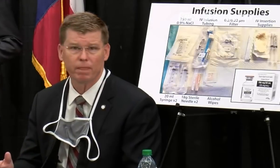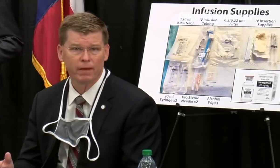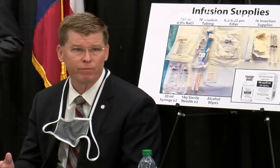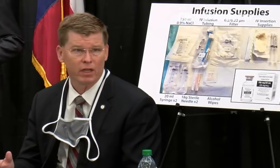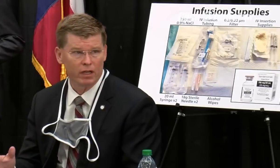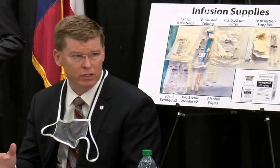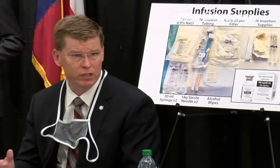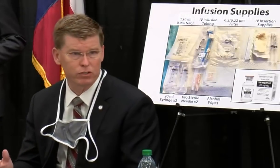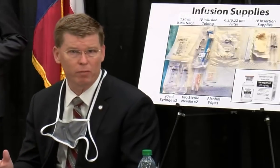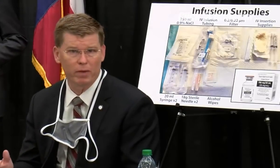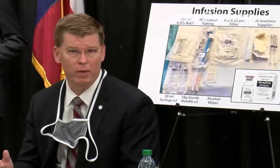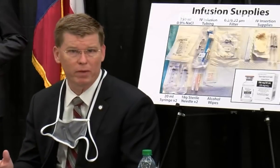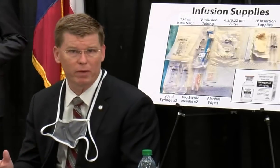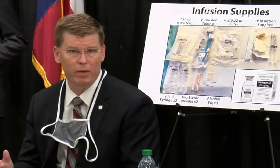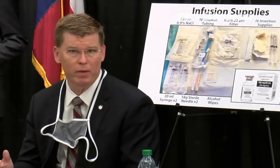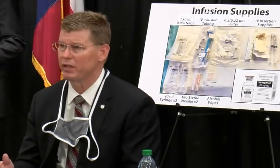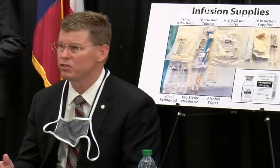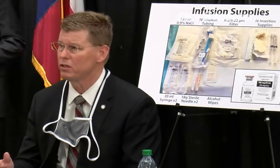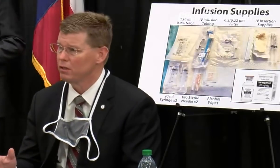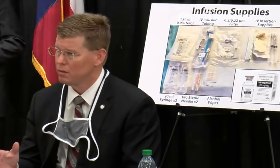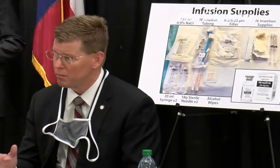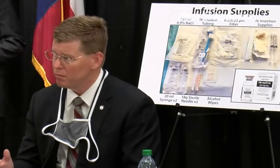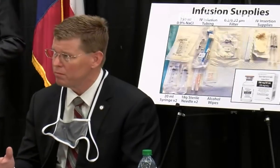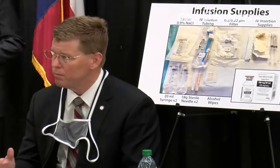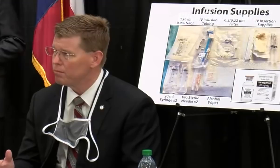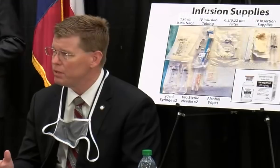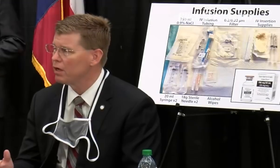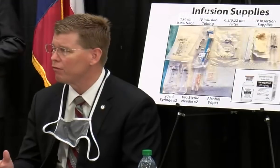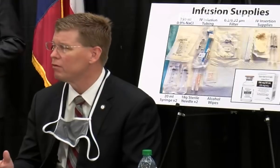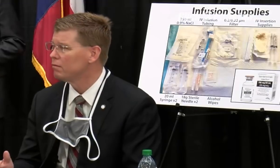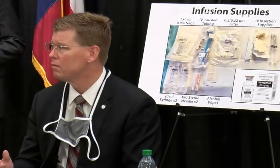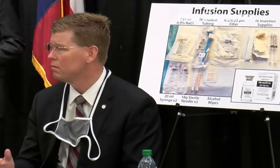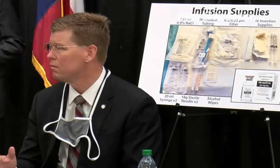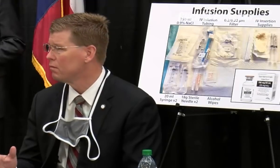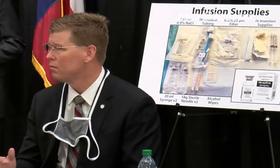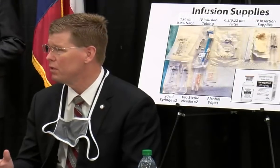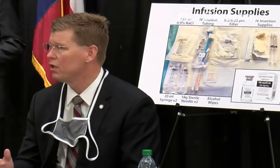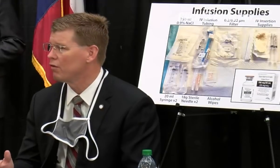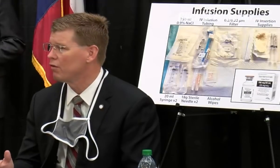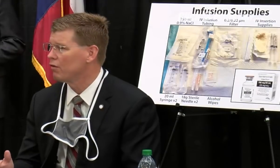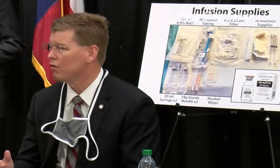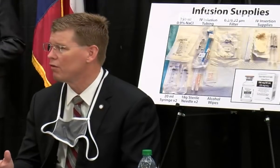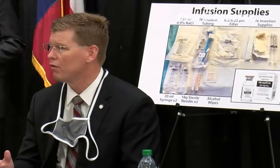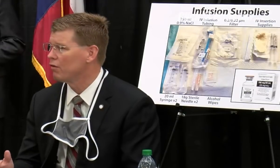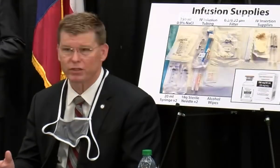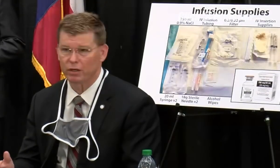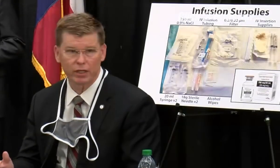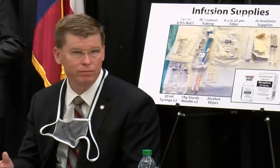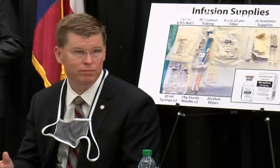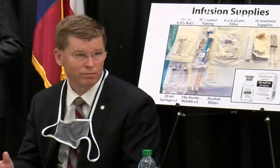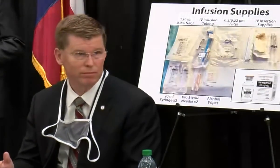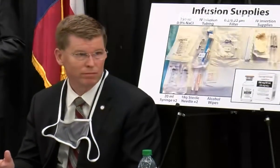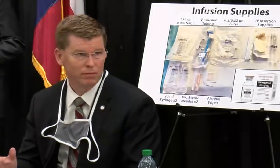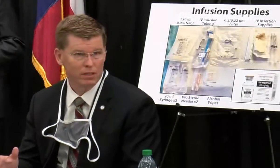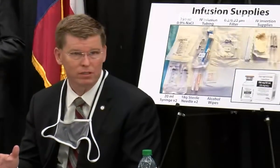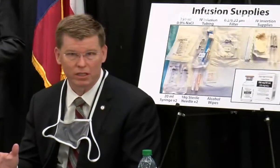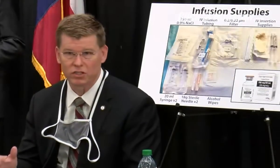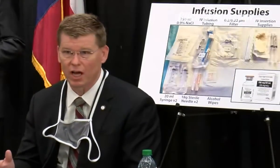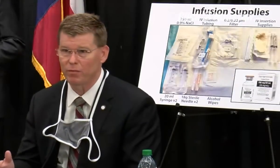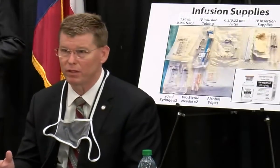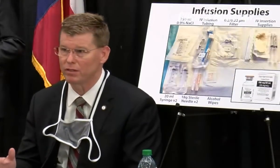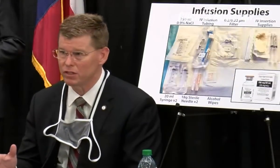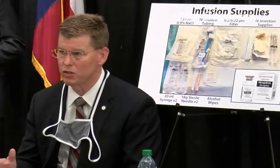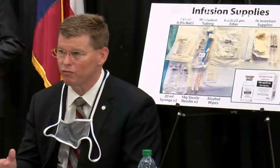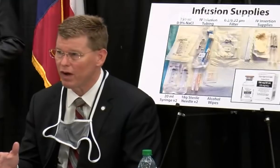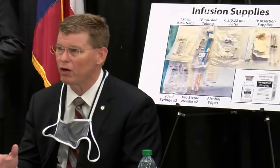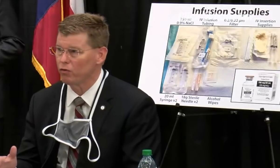break and kids go back home to their families, be careful. Be careful in what you do. Don't be a turkey. It's